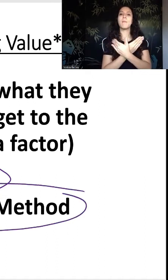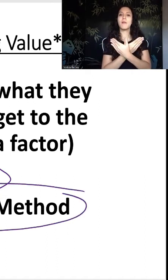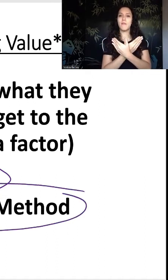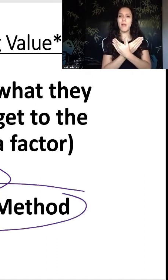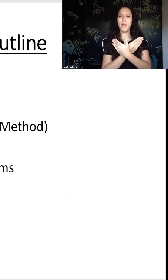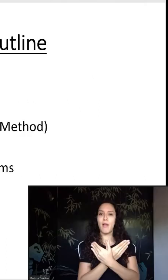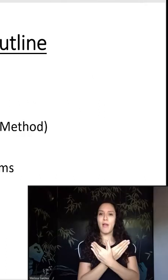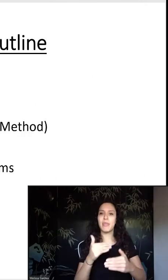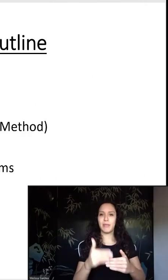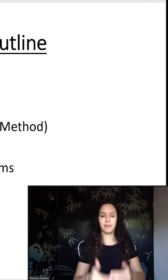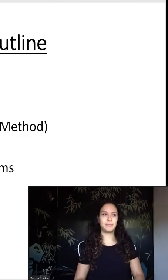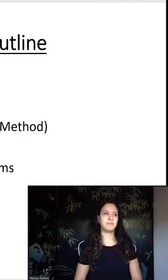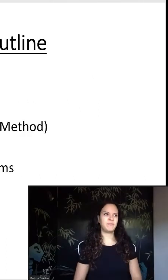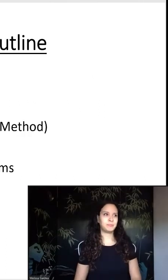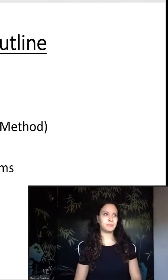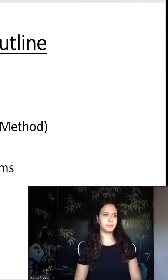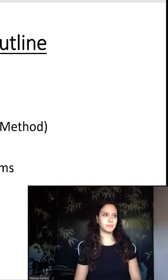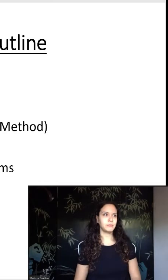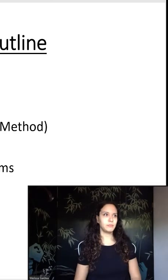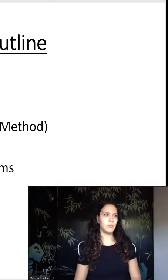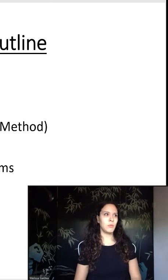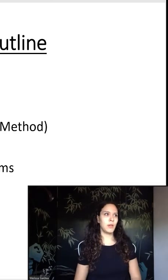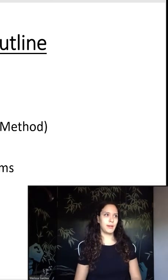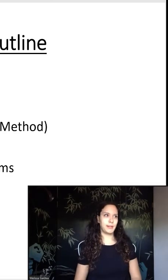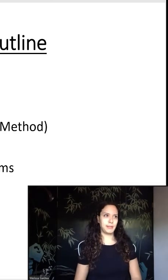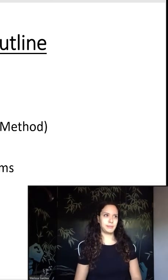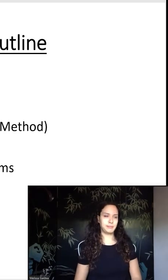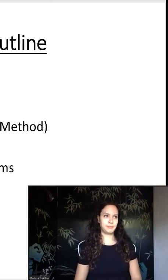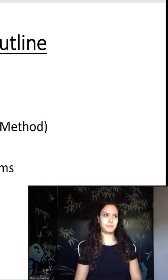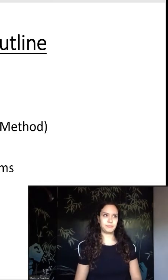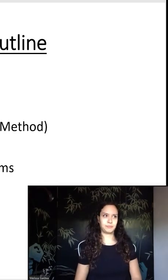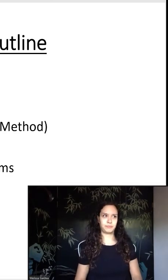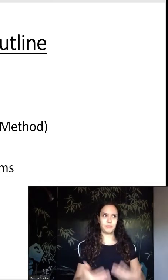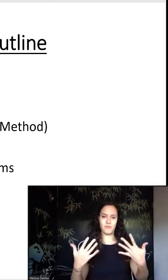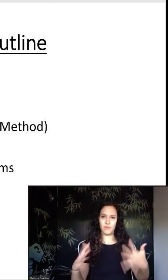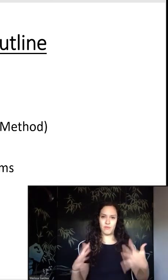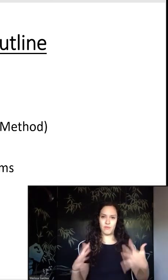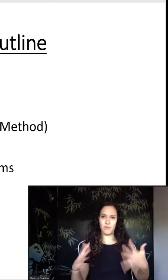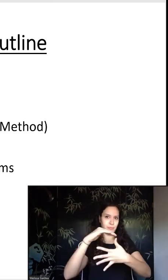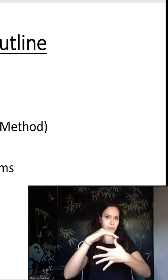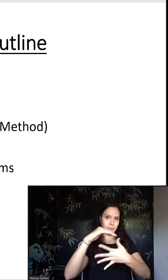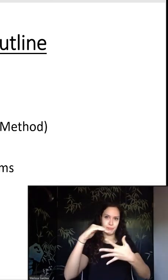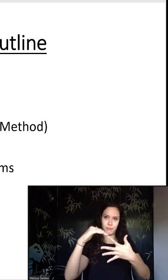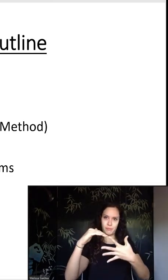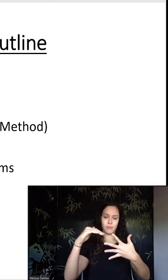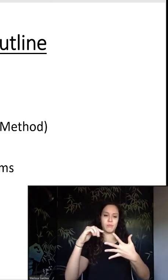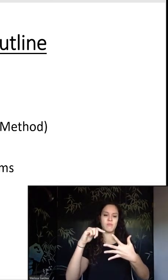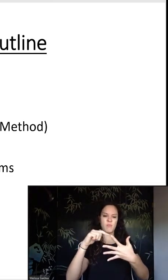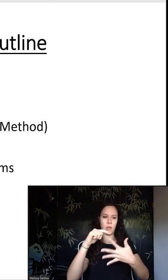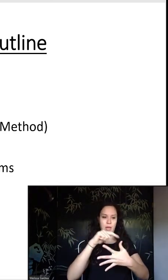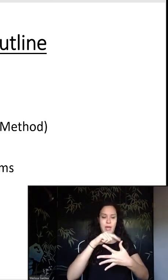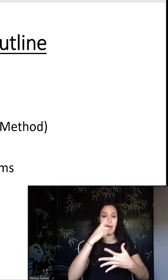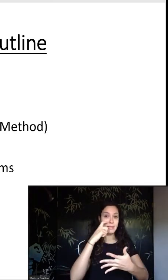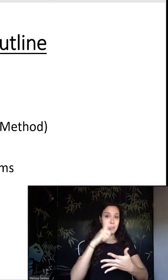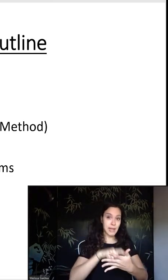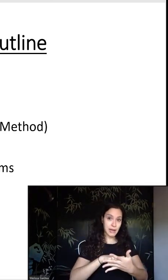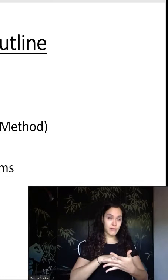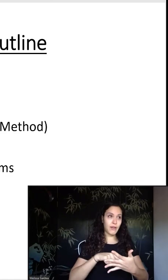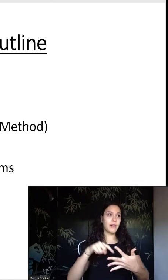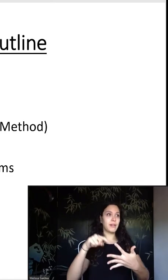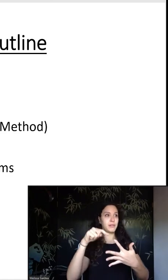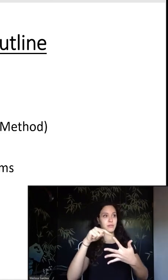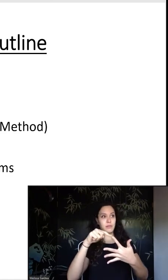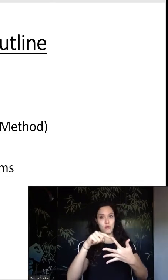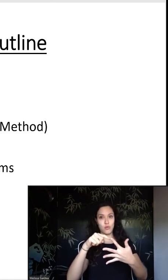in. So we just finished solving simple proportions. Before that,